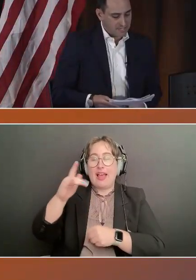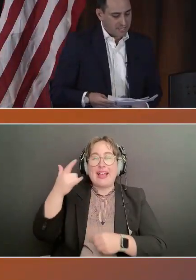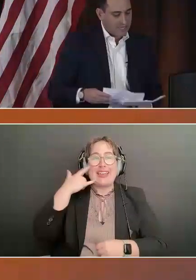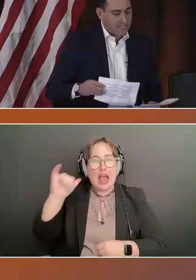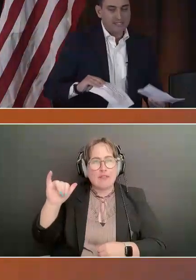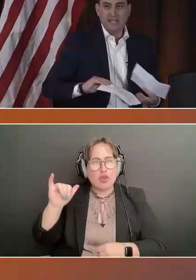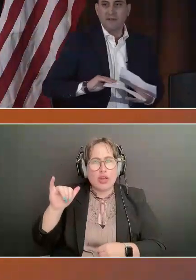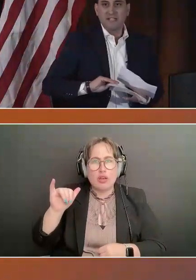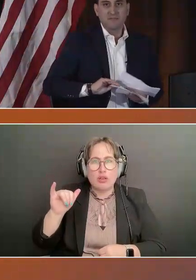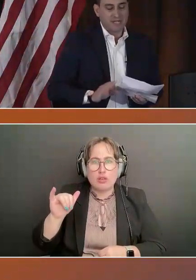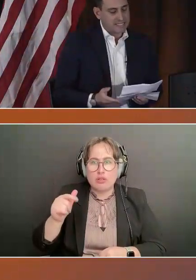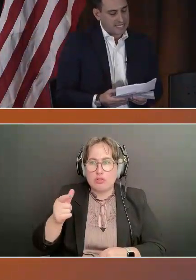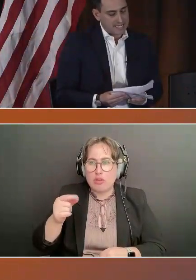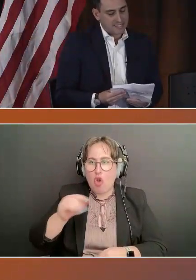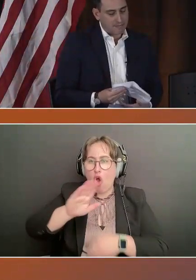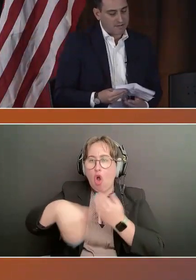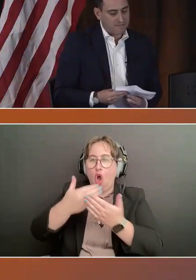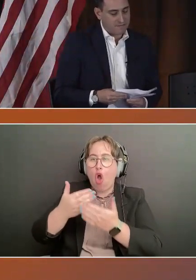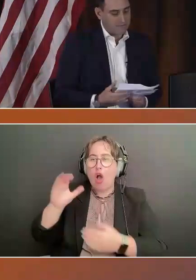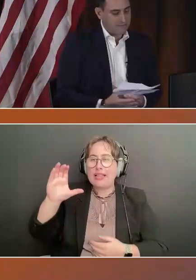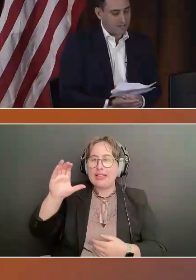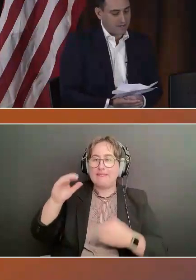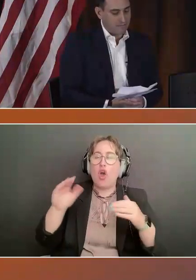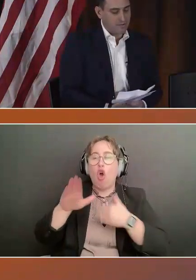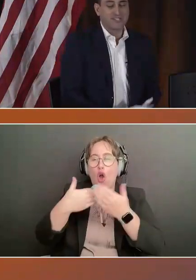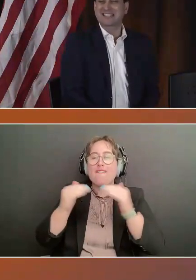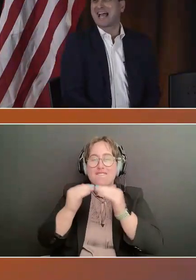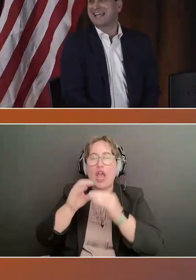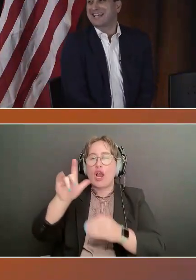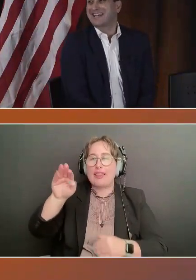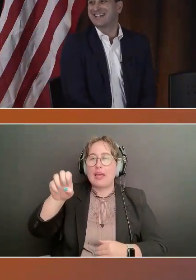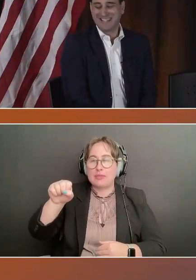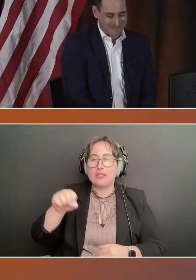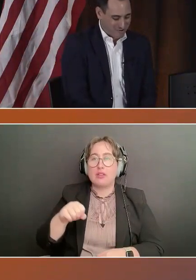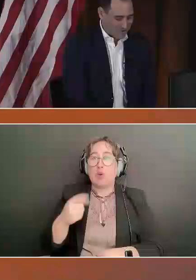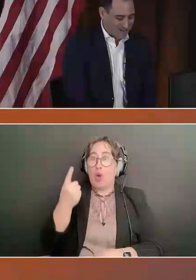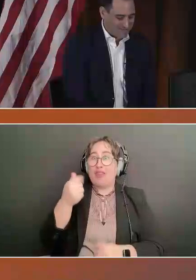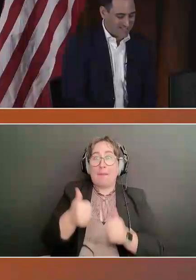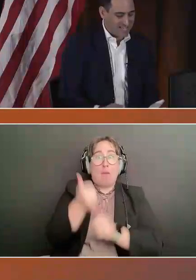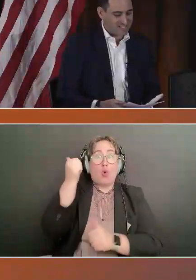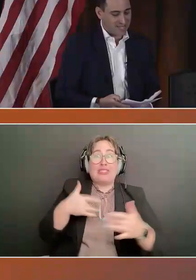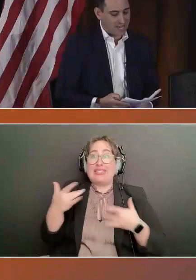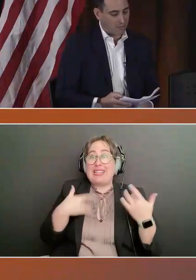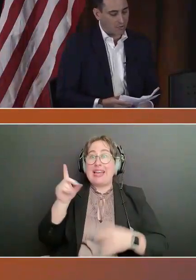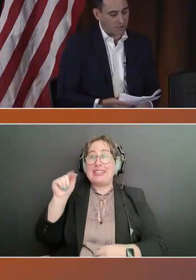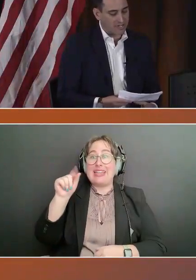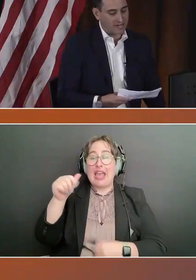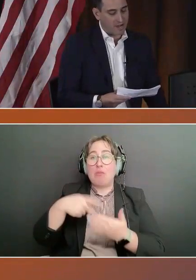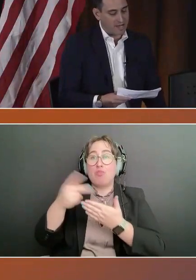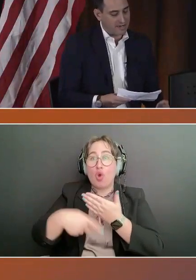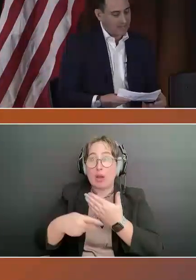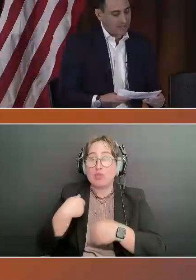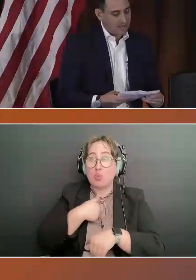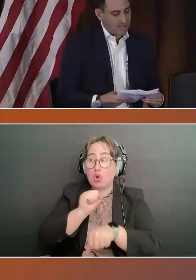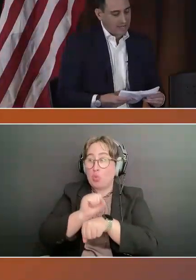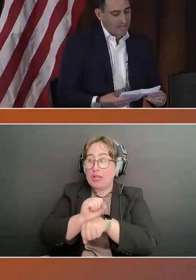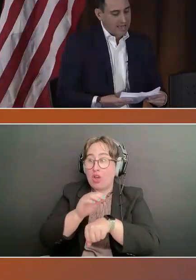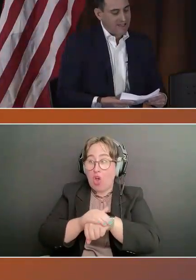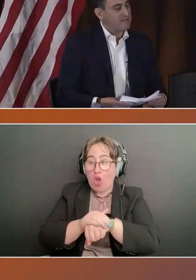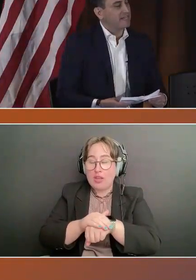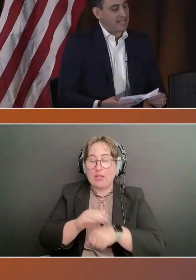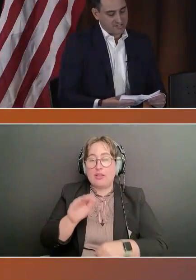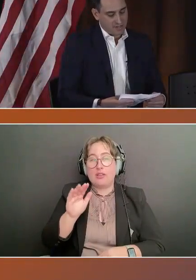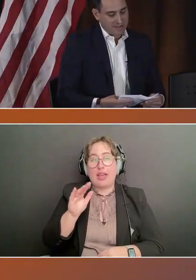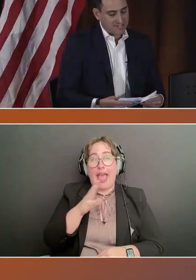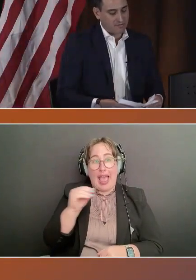claims database. But some of the most exciting data programs that we're working on and